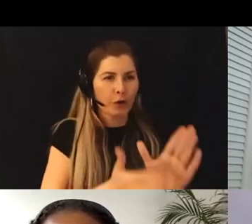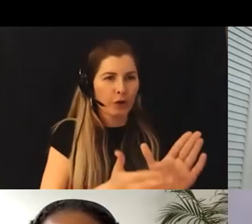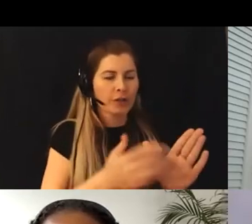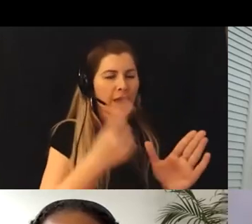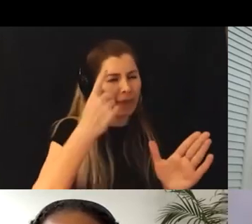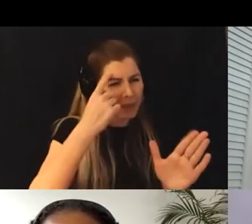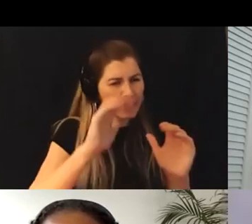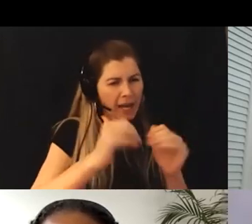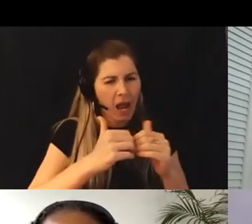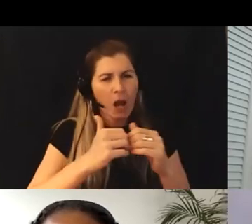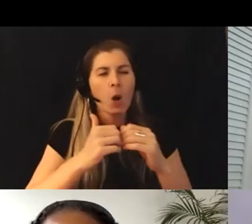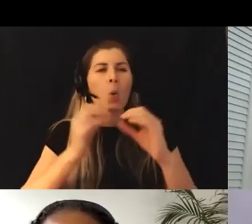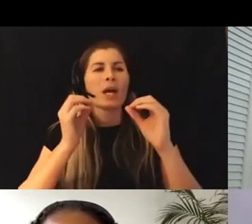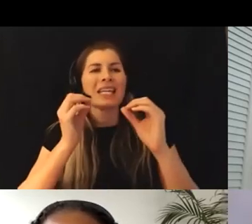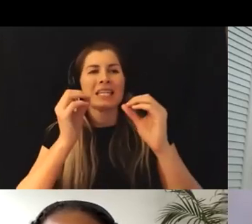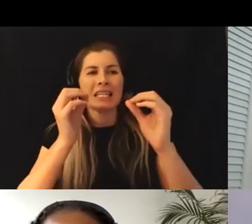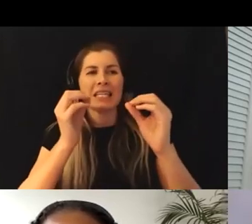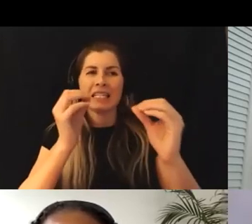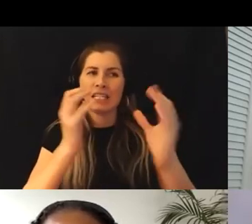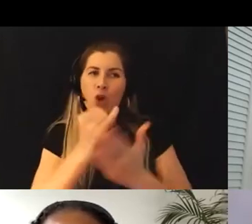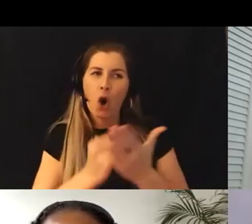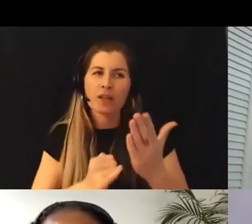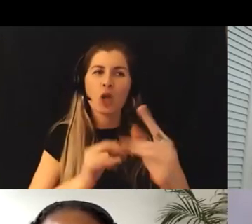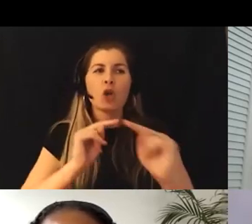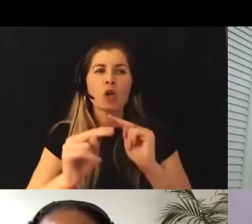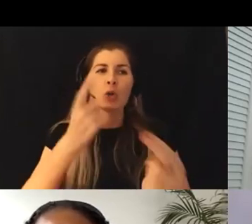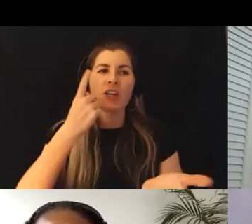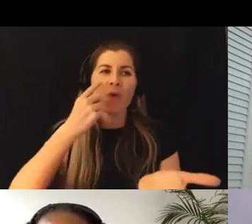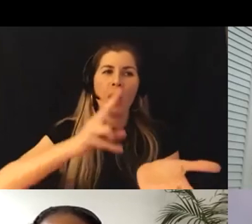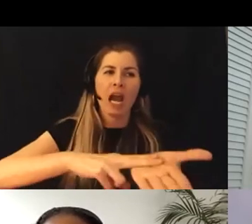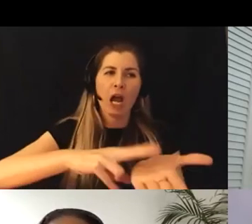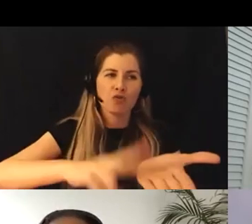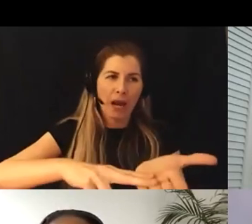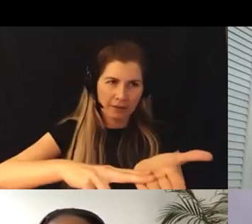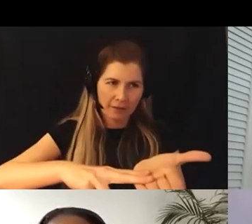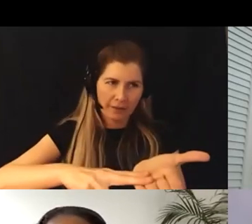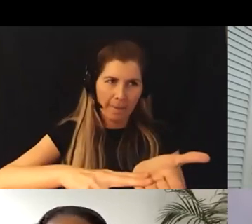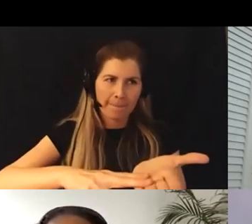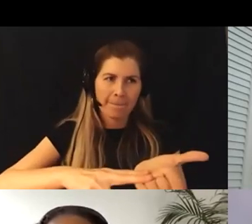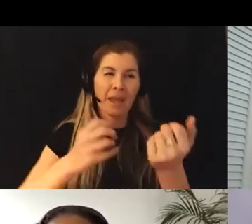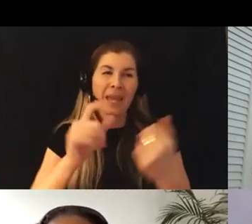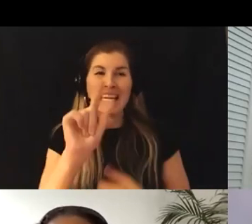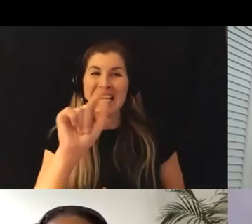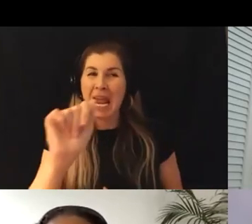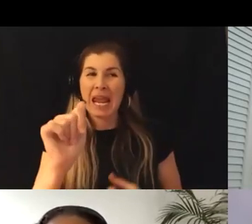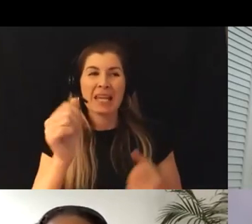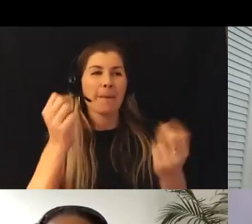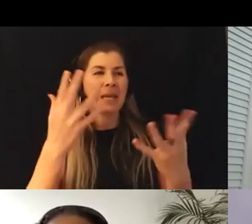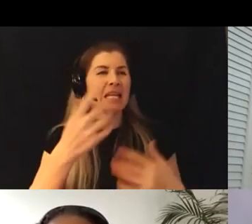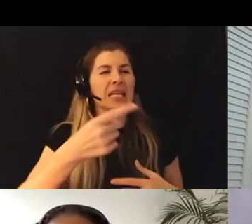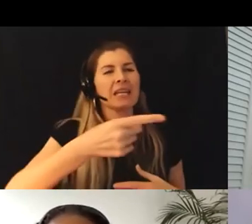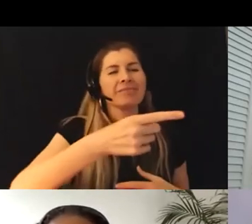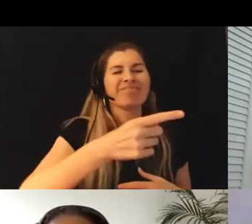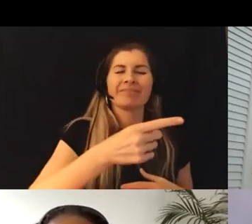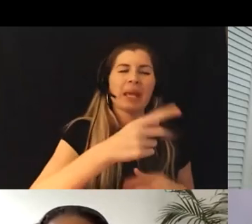artists negotiate for contracts given COVID times. Because right now, a lot of TAs are being taken advantage of in terms of